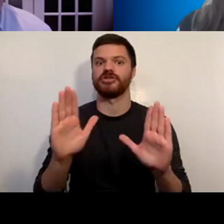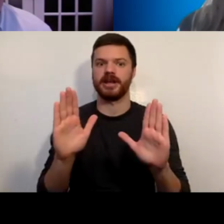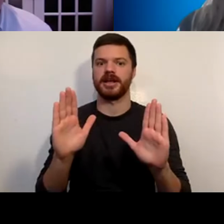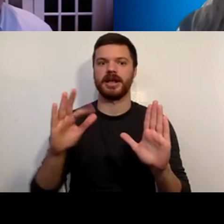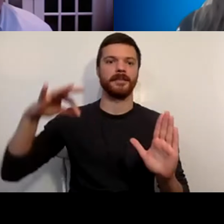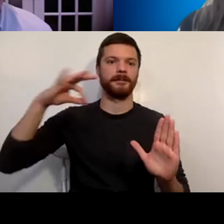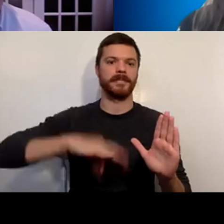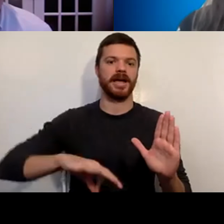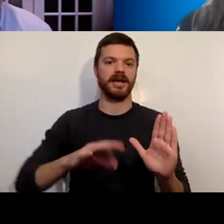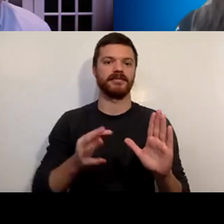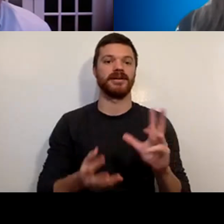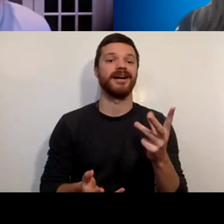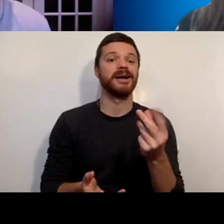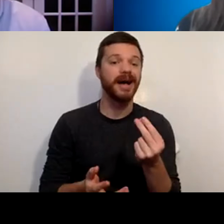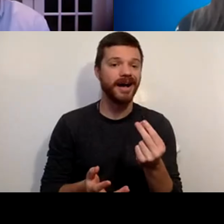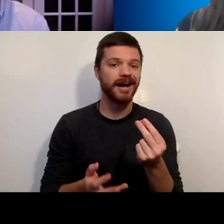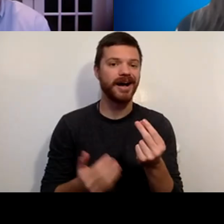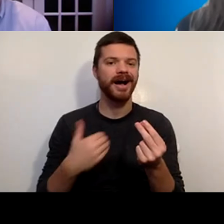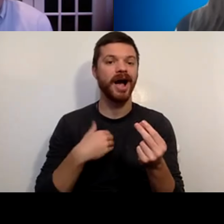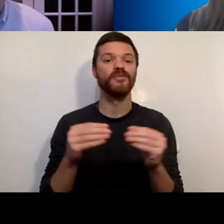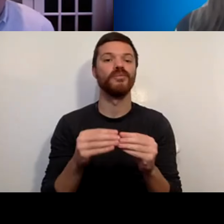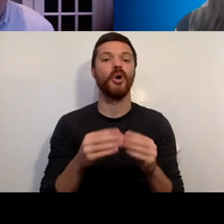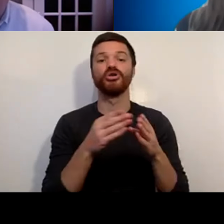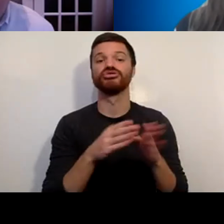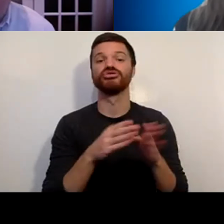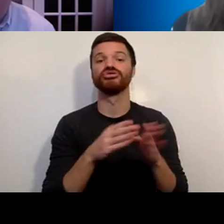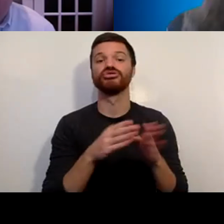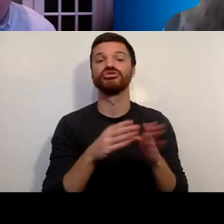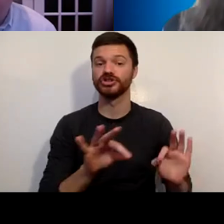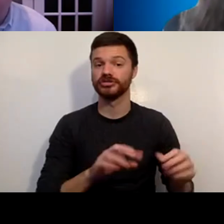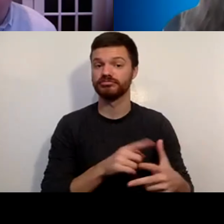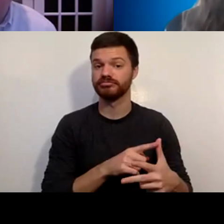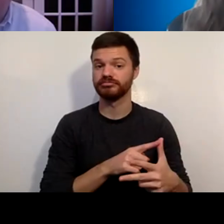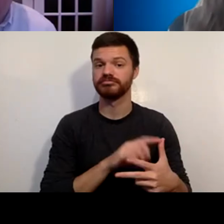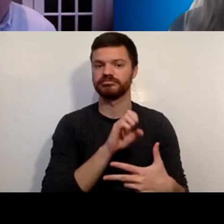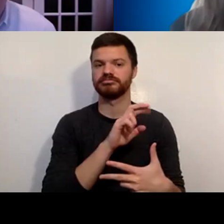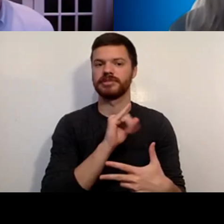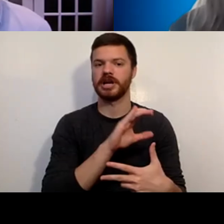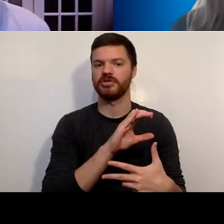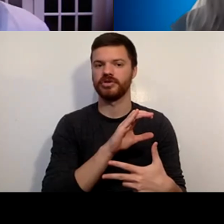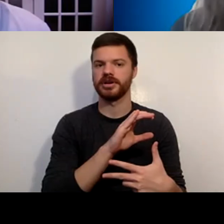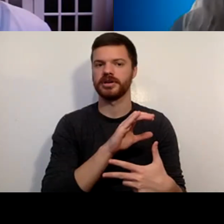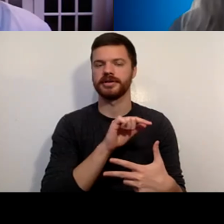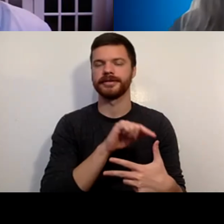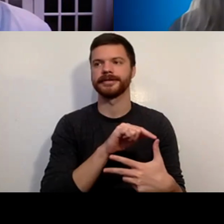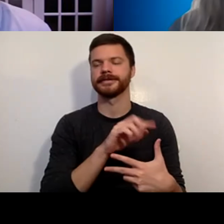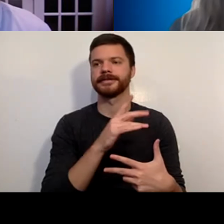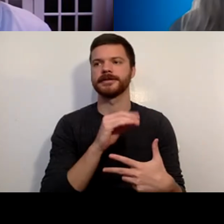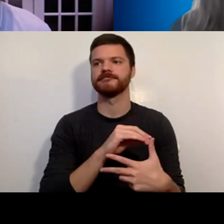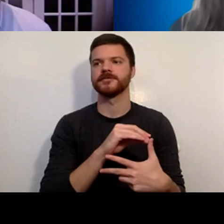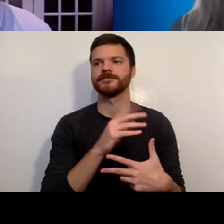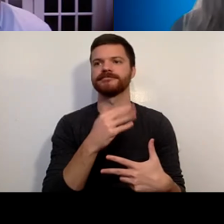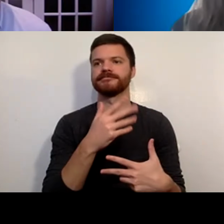approaches so that we have sort of a general description, but that the ERIC strategies could be defined